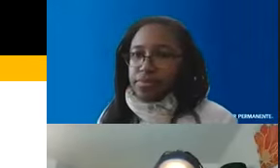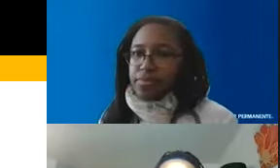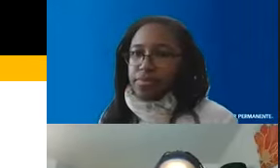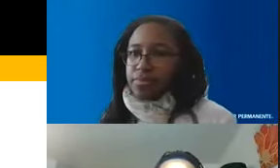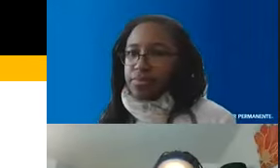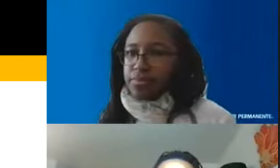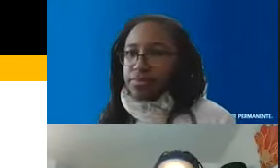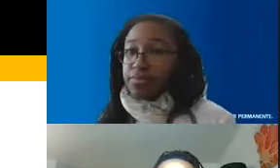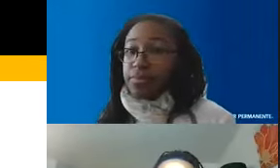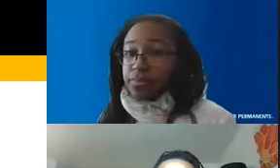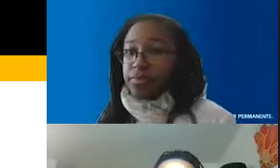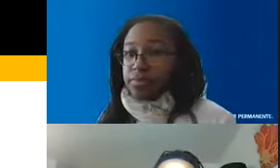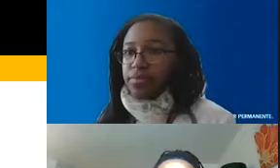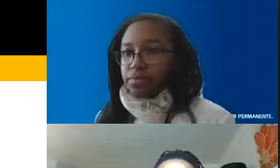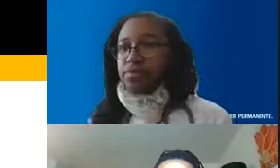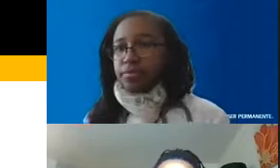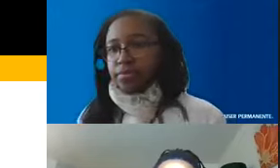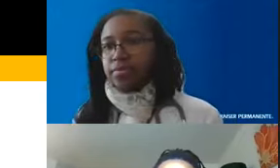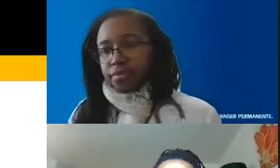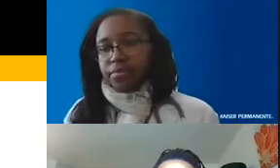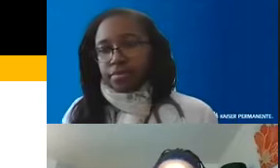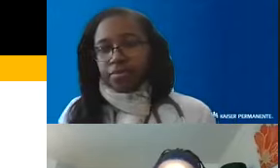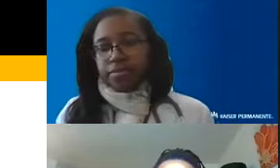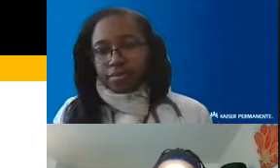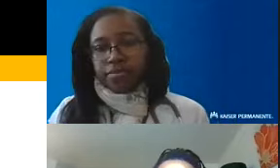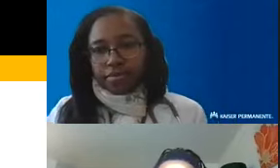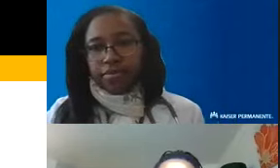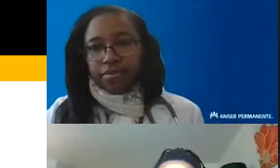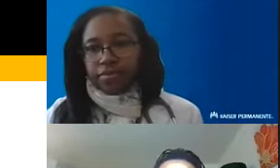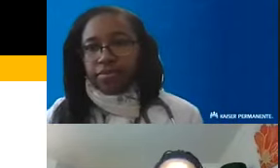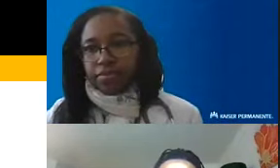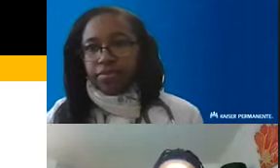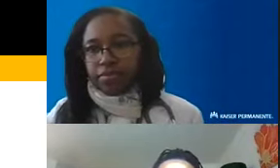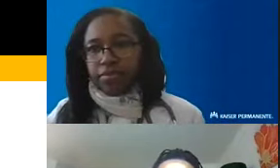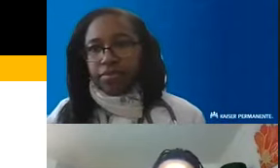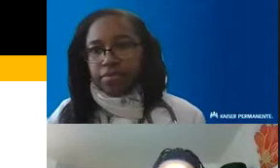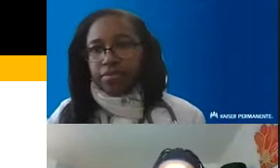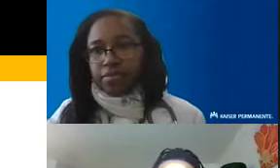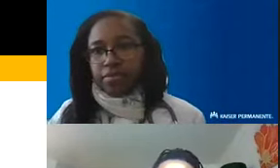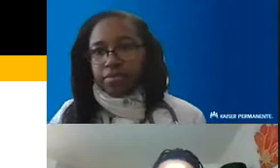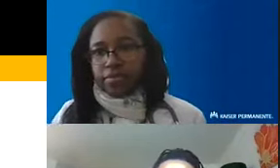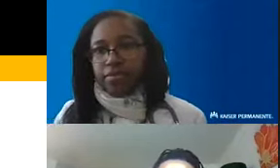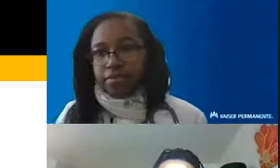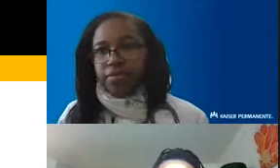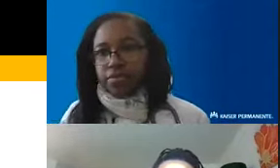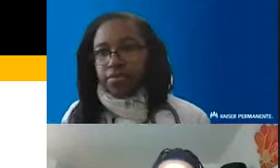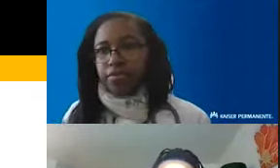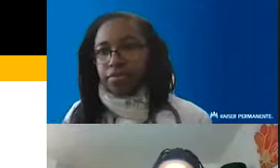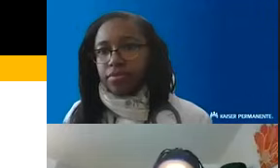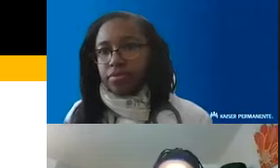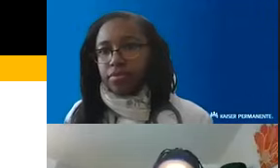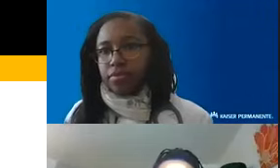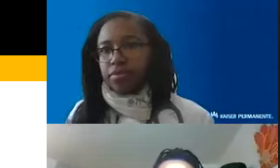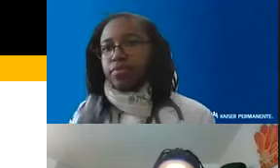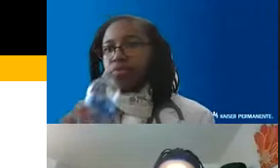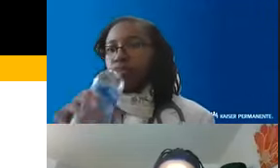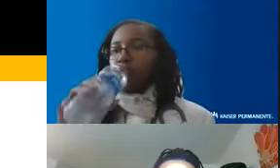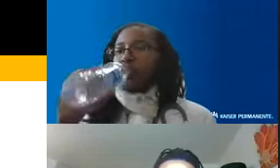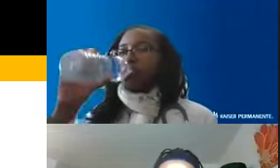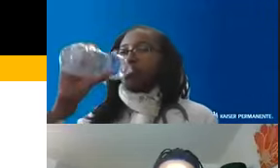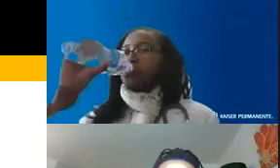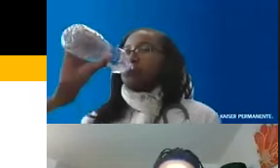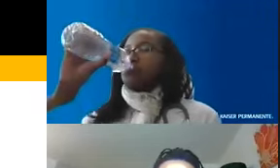be frustrating, I think, especially as like the medical profession, public health system becomes overwhelmed with cases and, fourth, fifth, however